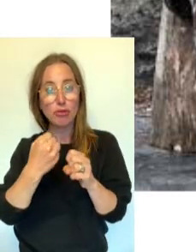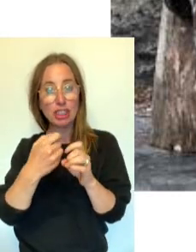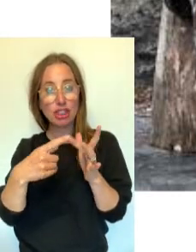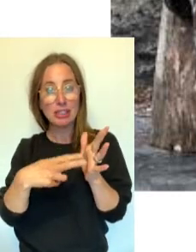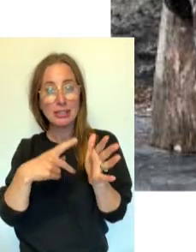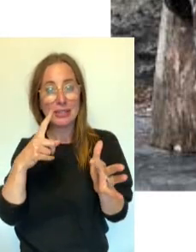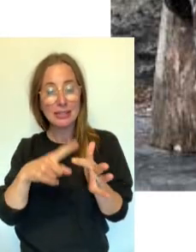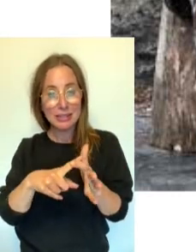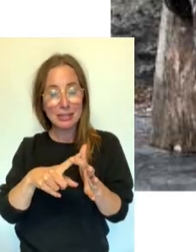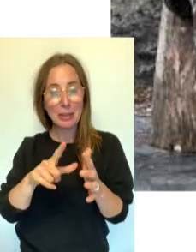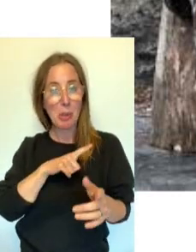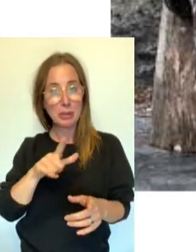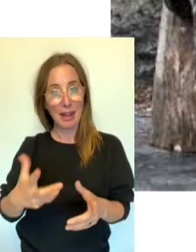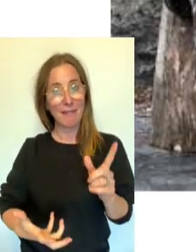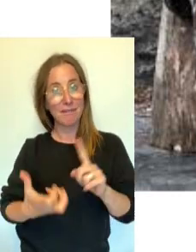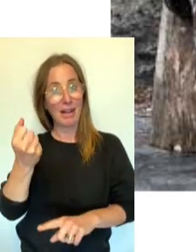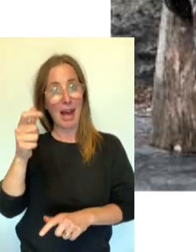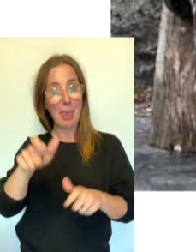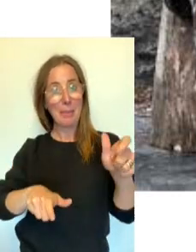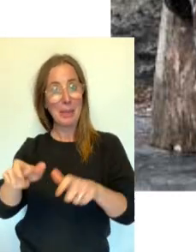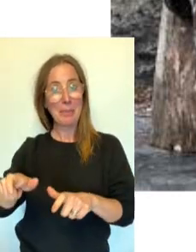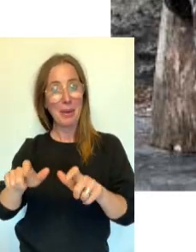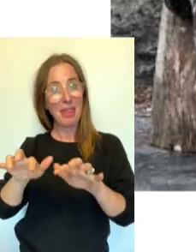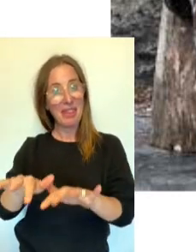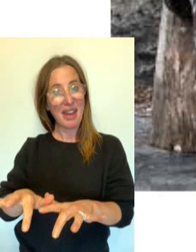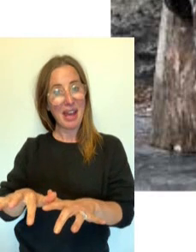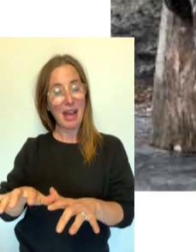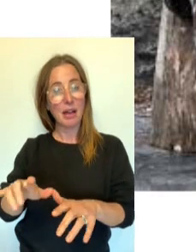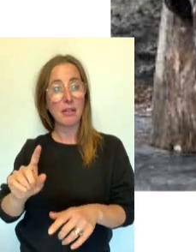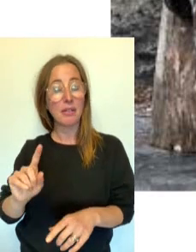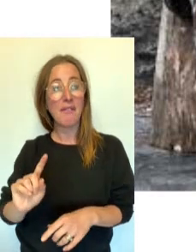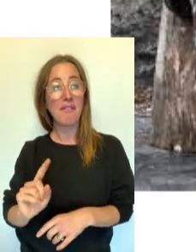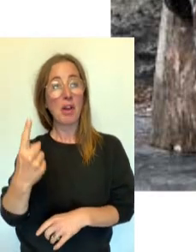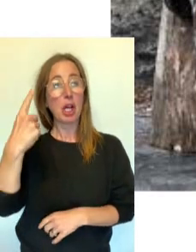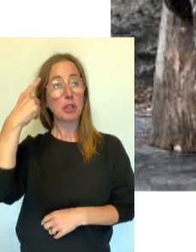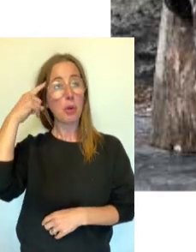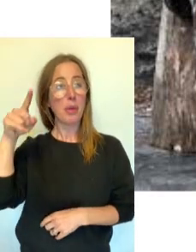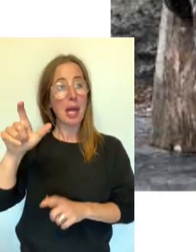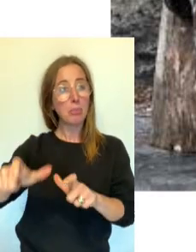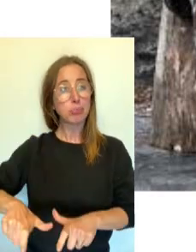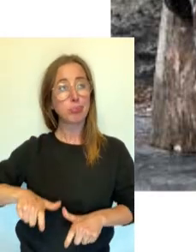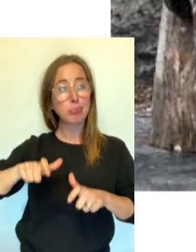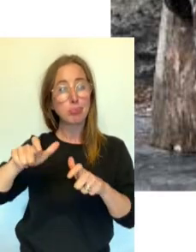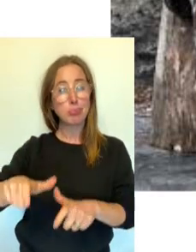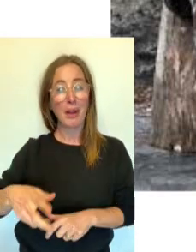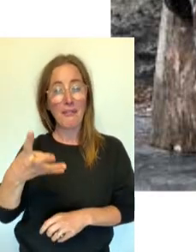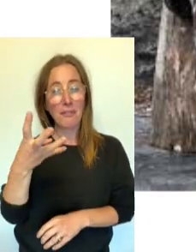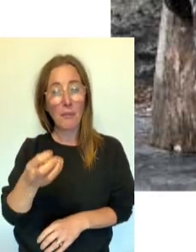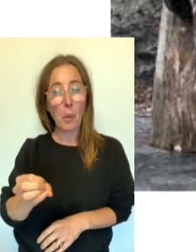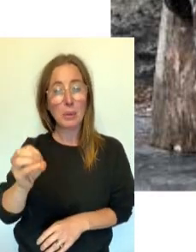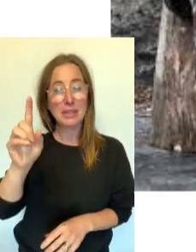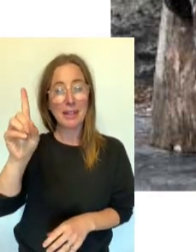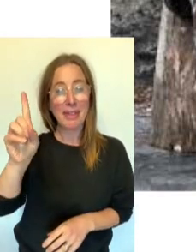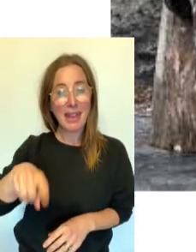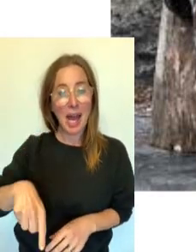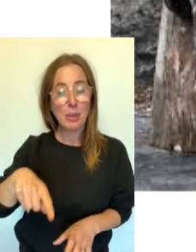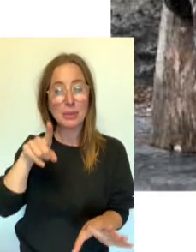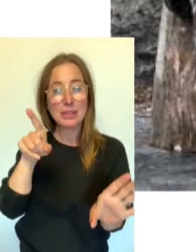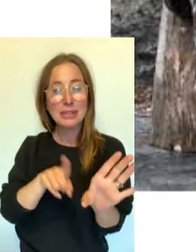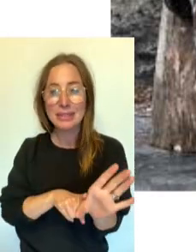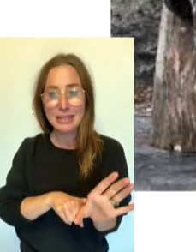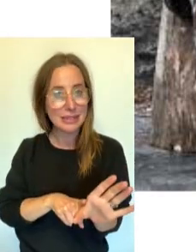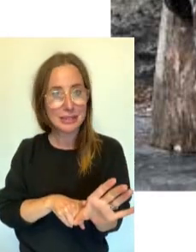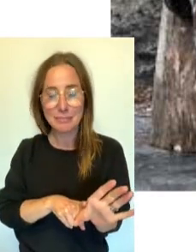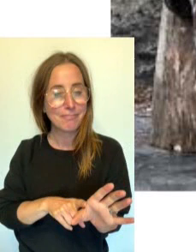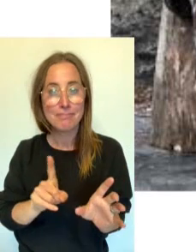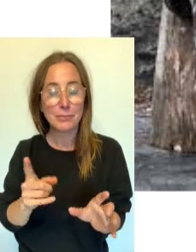in Australia at least 40,000 years ago. And in fact, in recent years, evidence of human